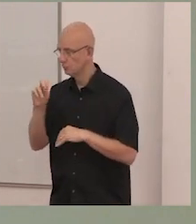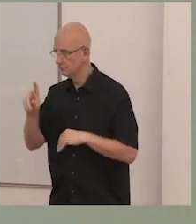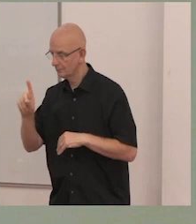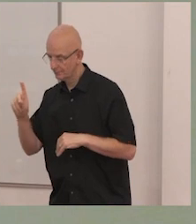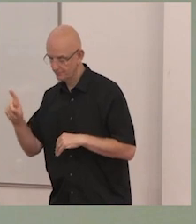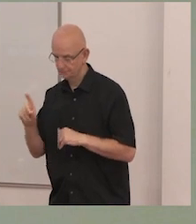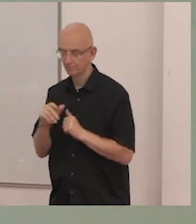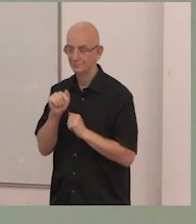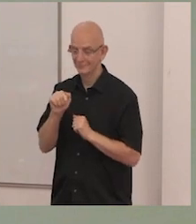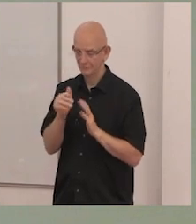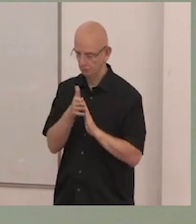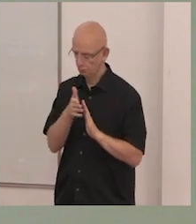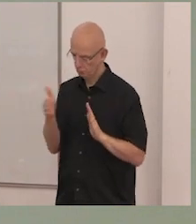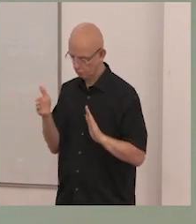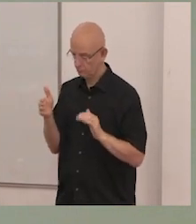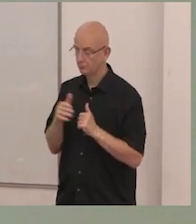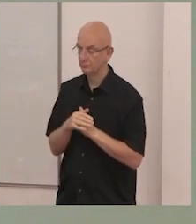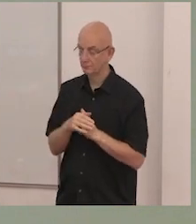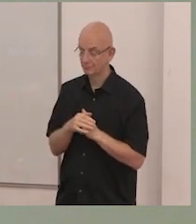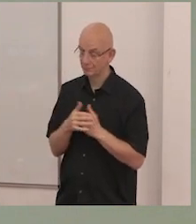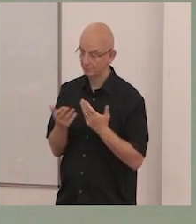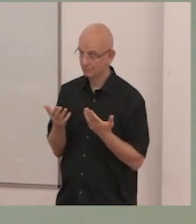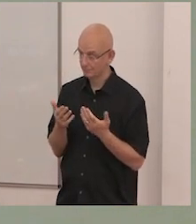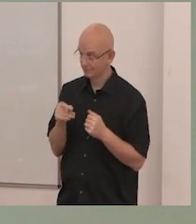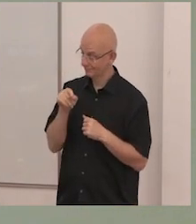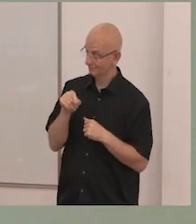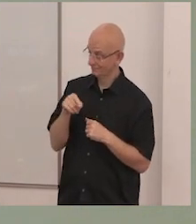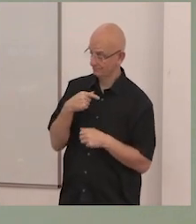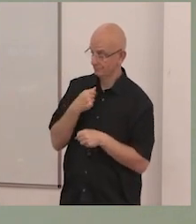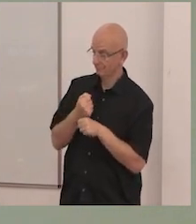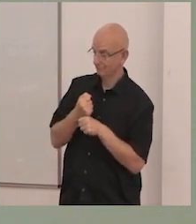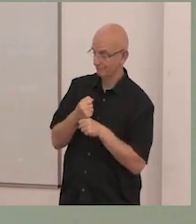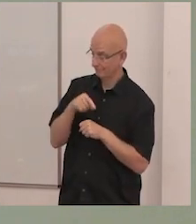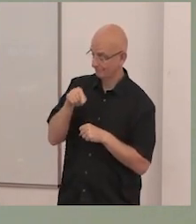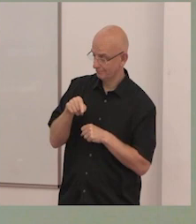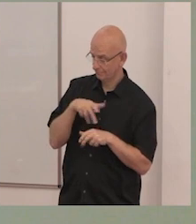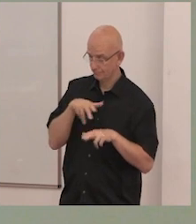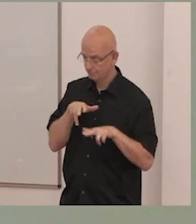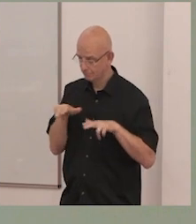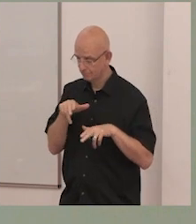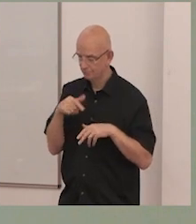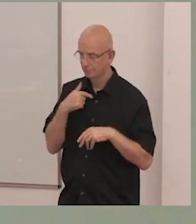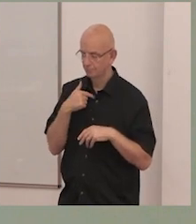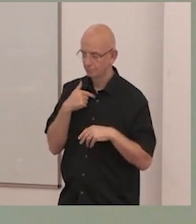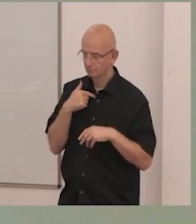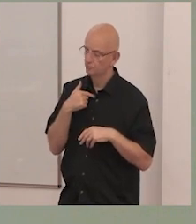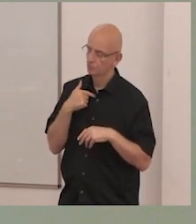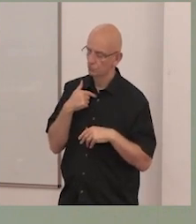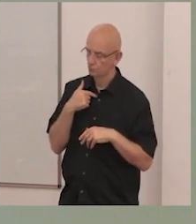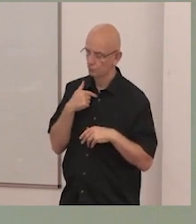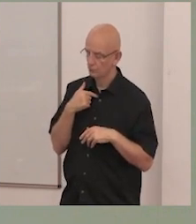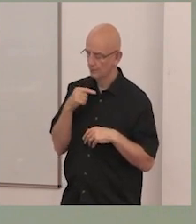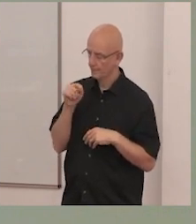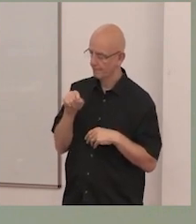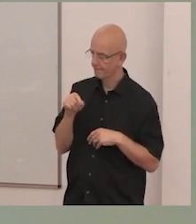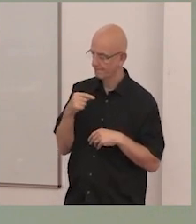one thing was that when I came to Geneva, when I started, that was my first